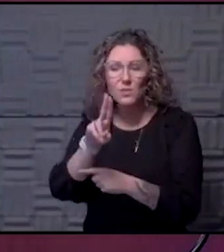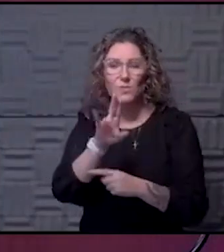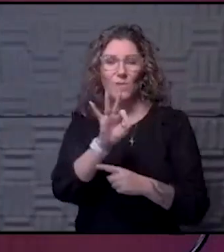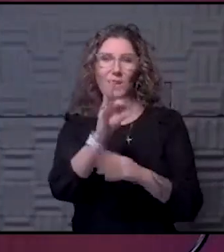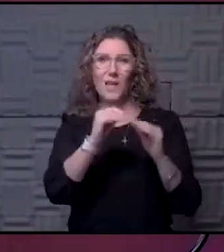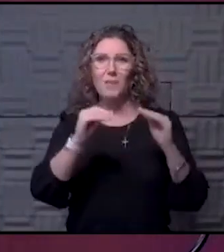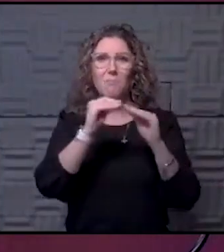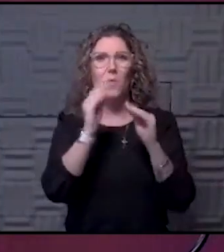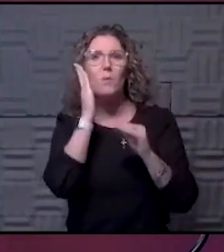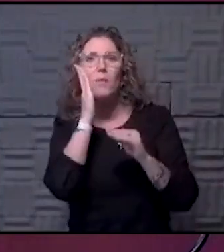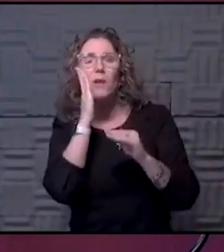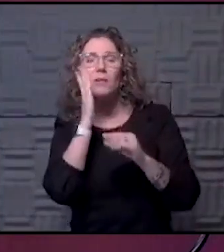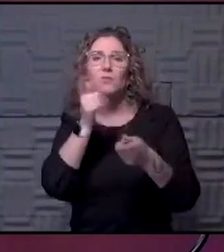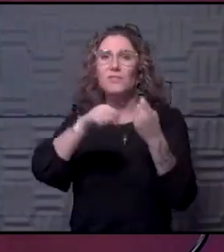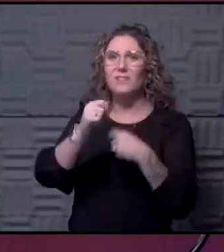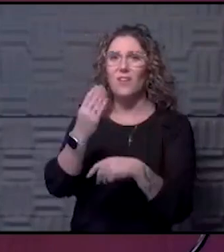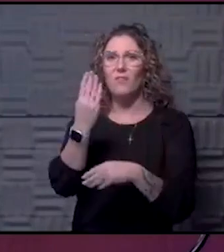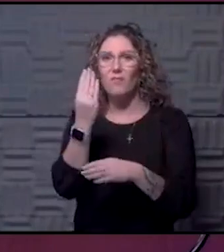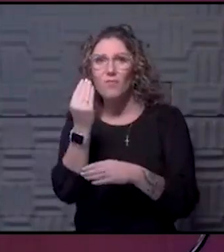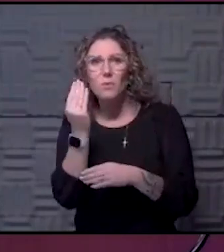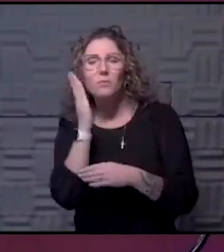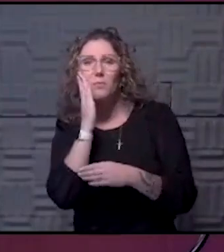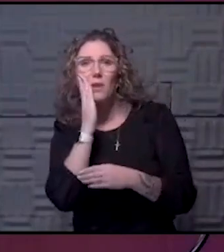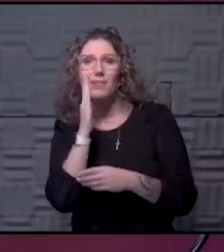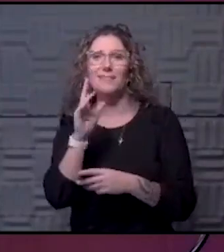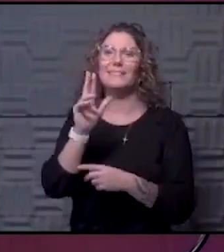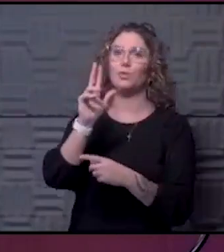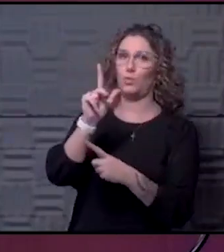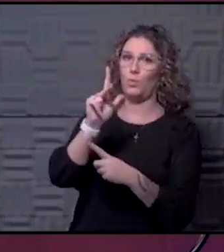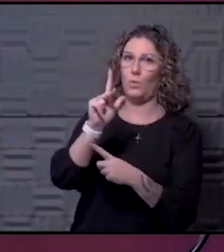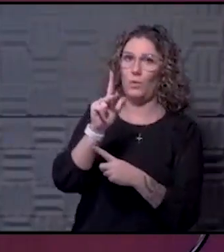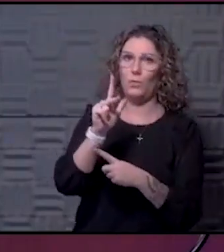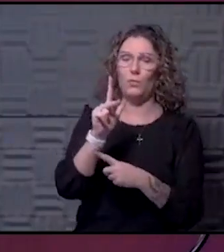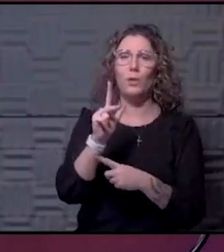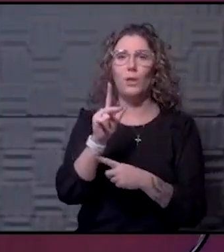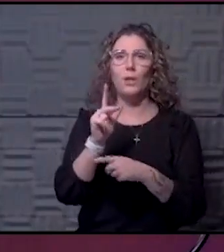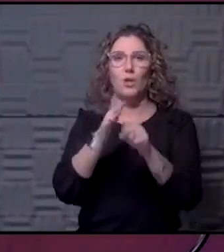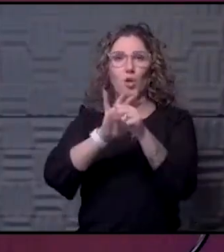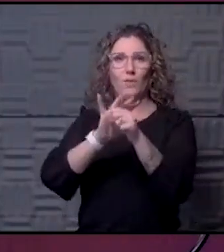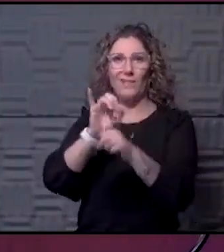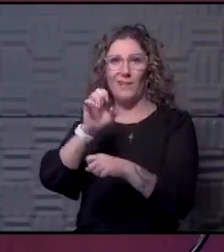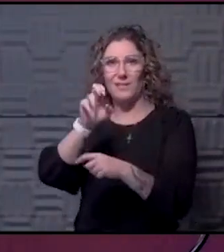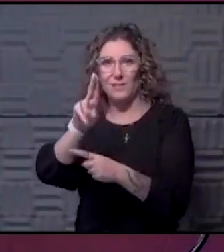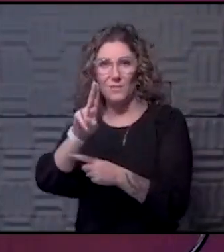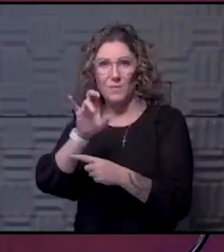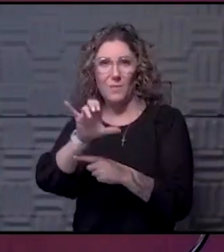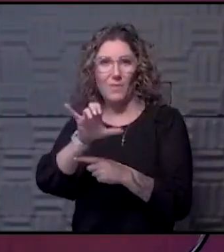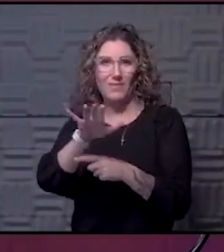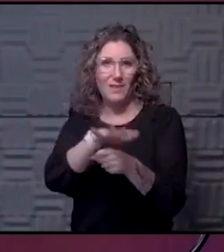instead of running a 14-bed COVID ICU, I'm running a 23-bed COVID ICU with that space.